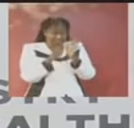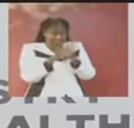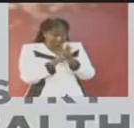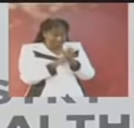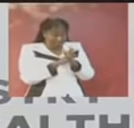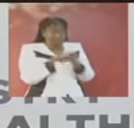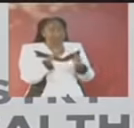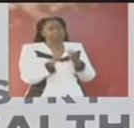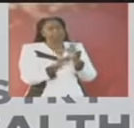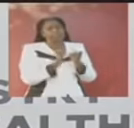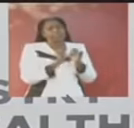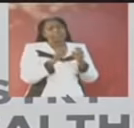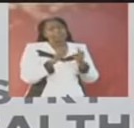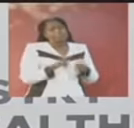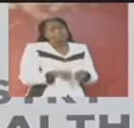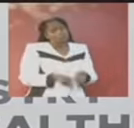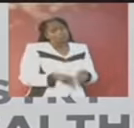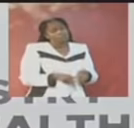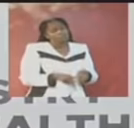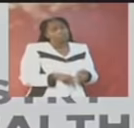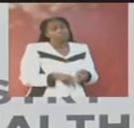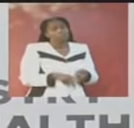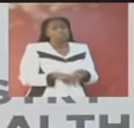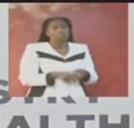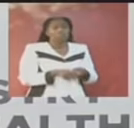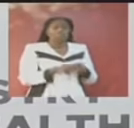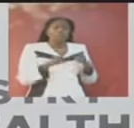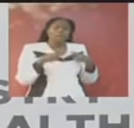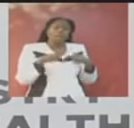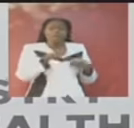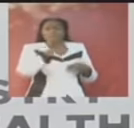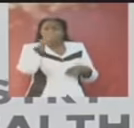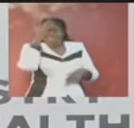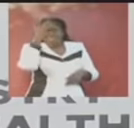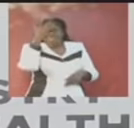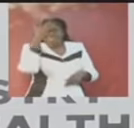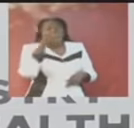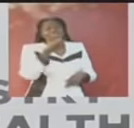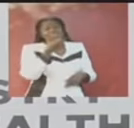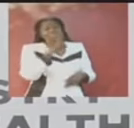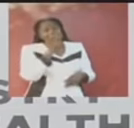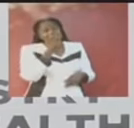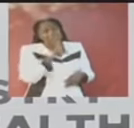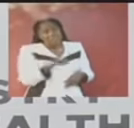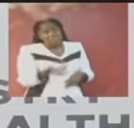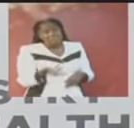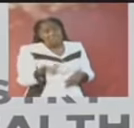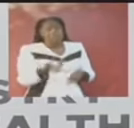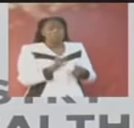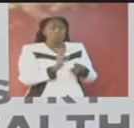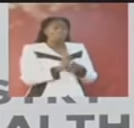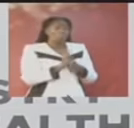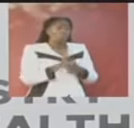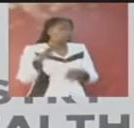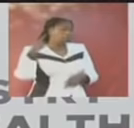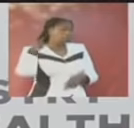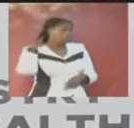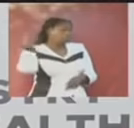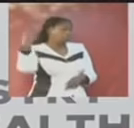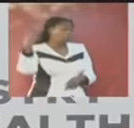has comorbidities or, as we say, other pre-existing medical conditions such as diabetes,